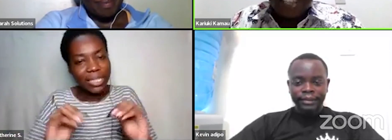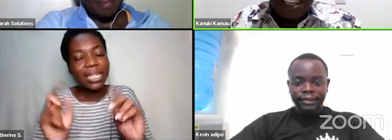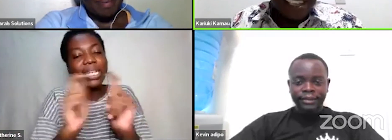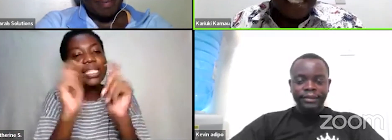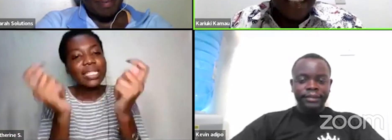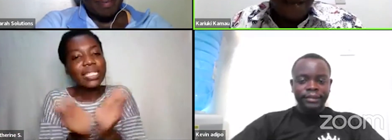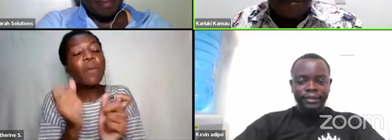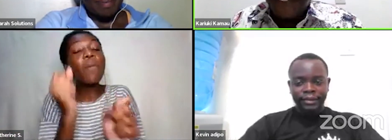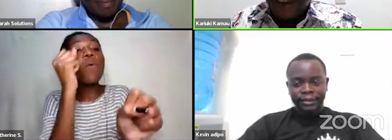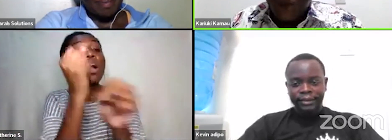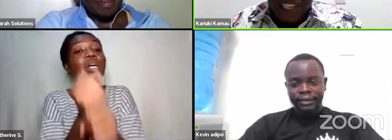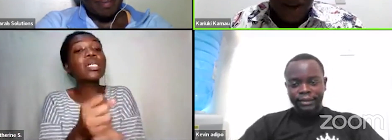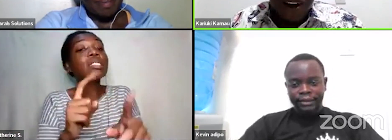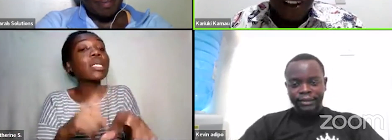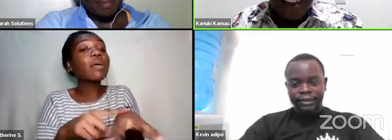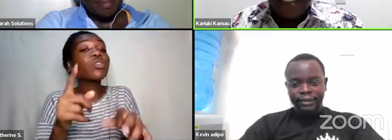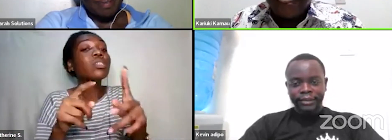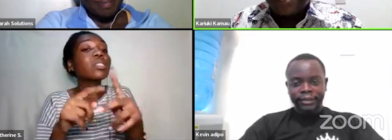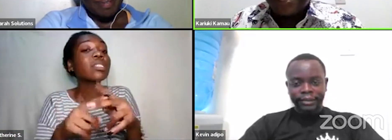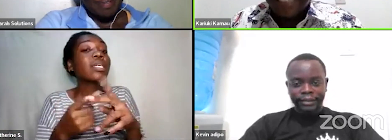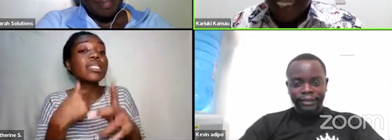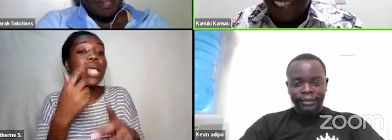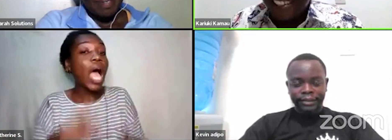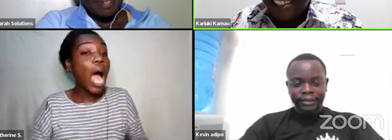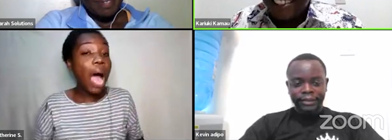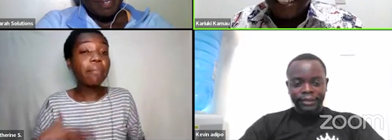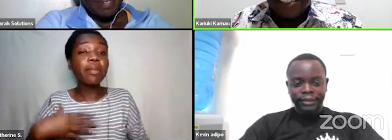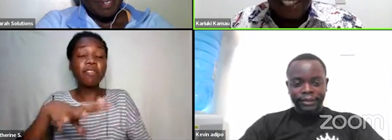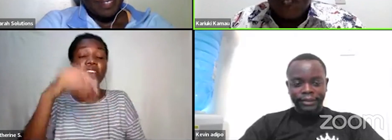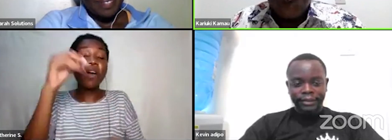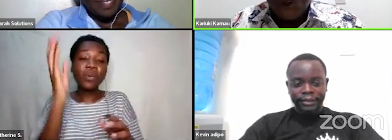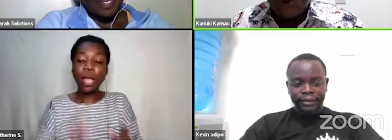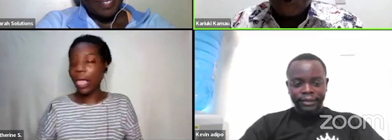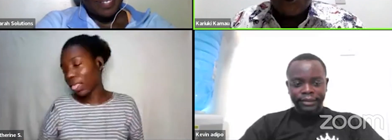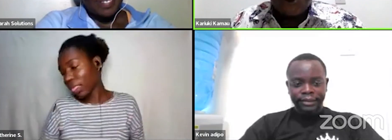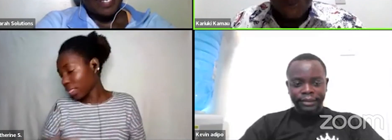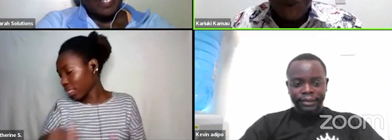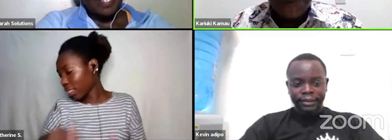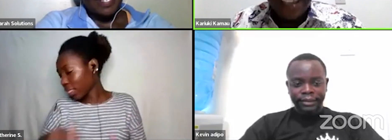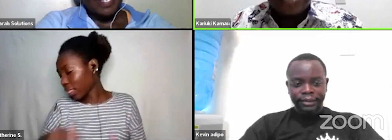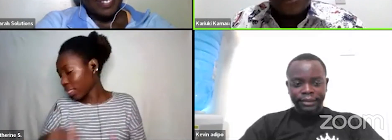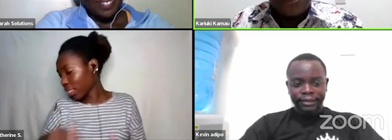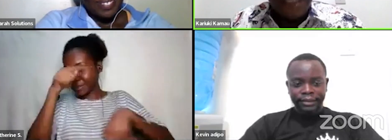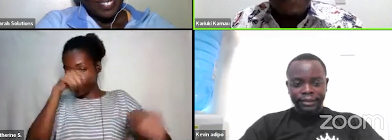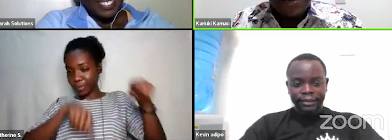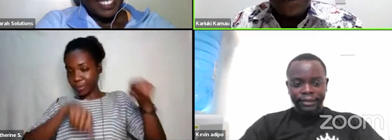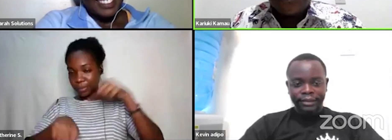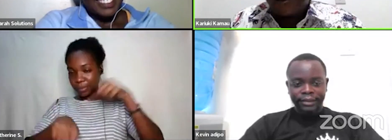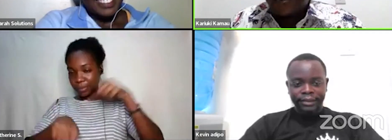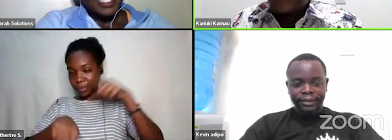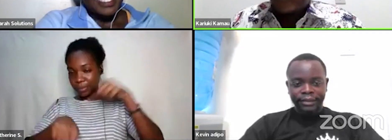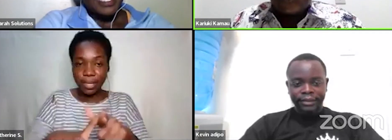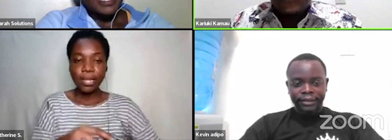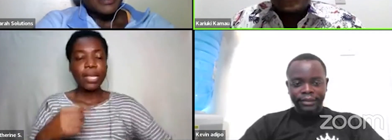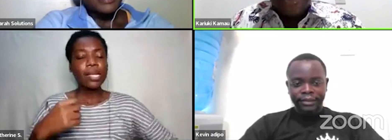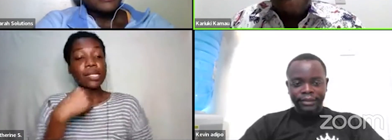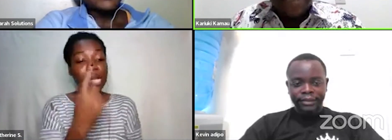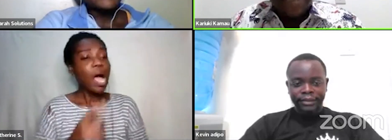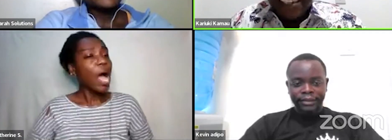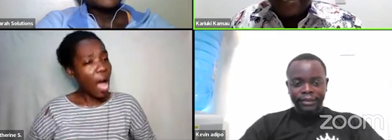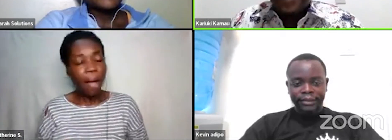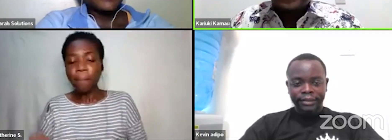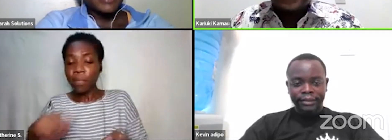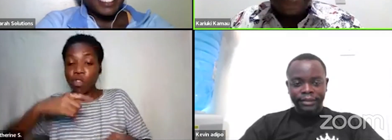moment you start saying, I am the founder, that is the end. They start telling you, we will call you. Tell them, we